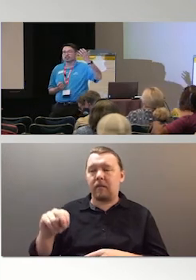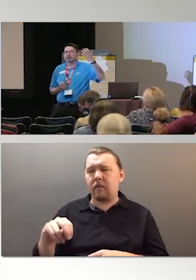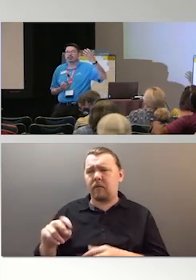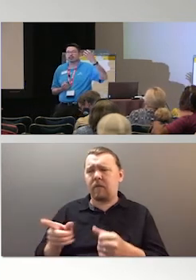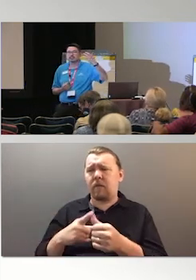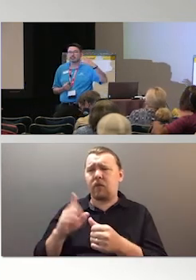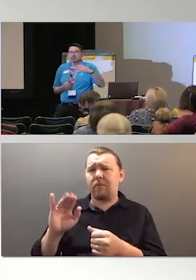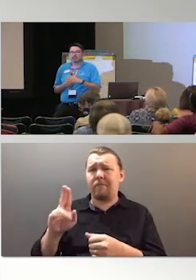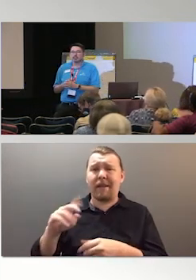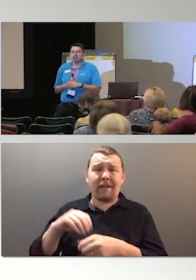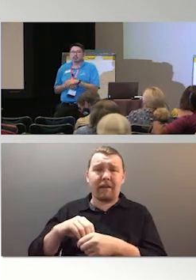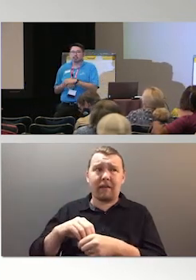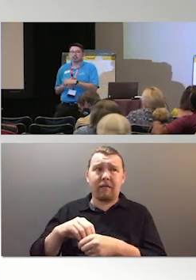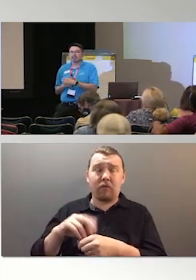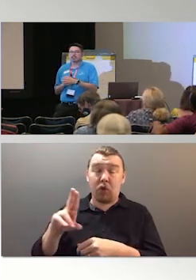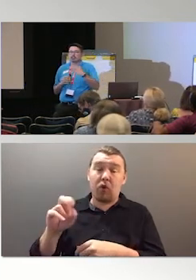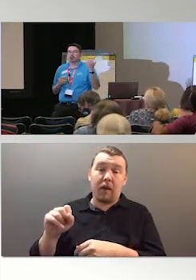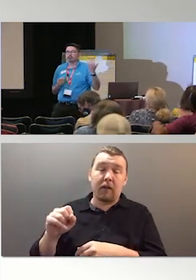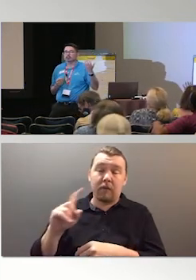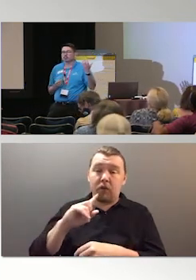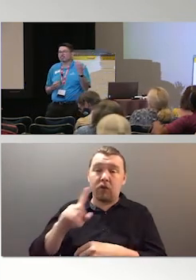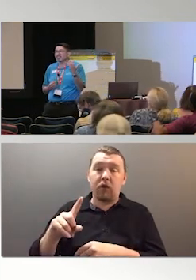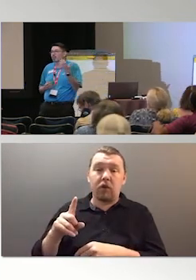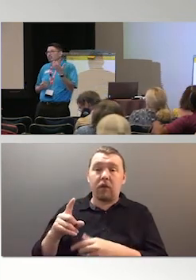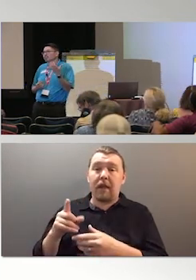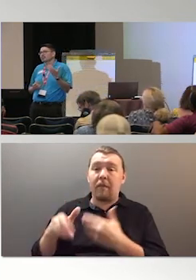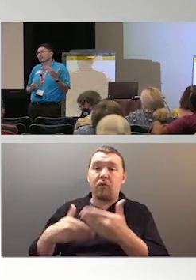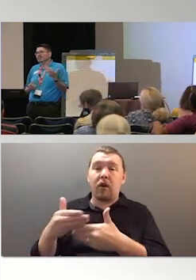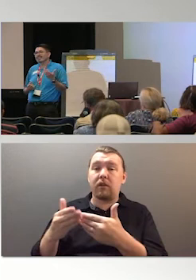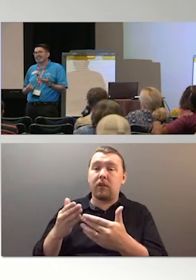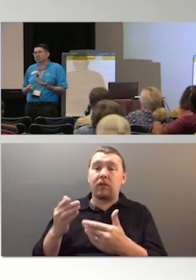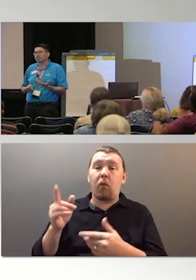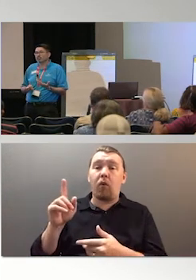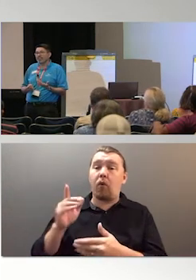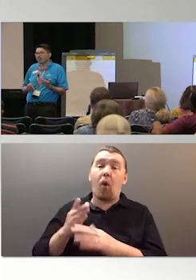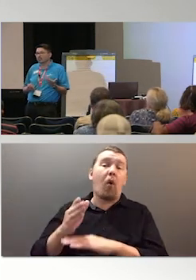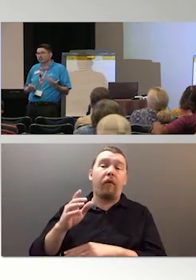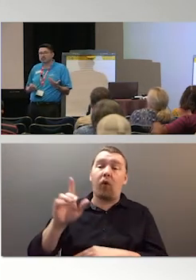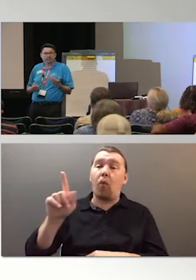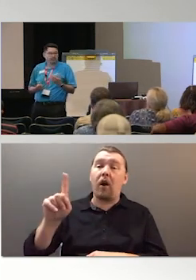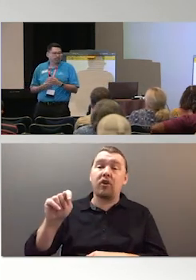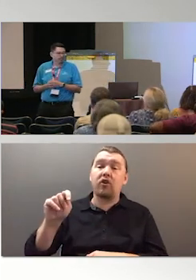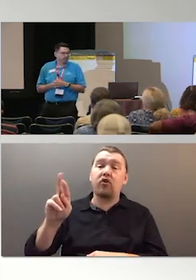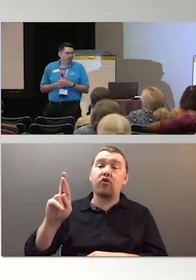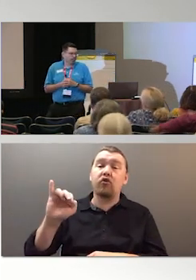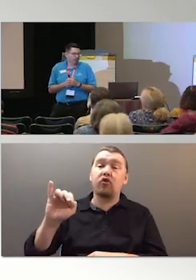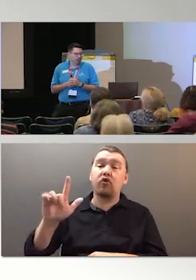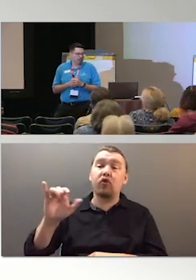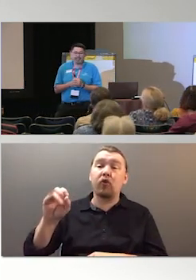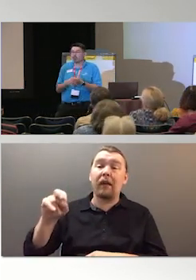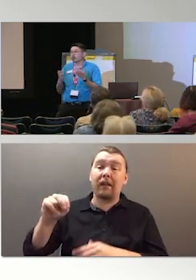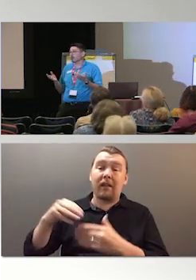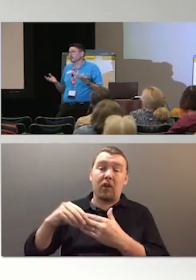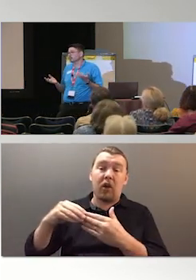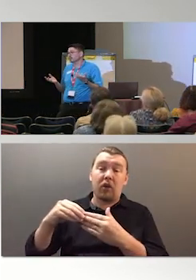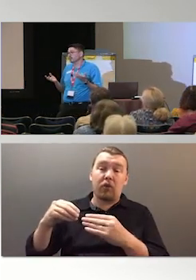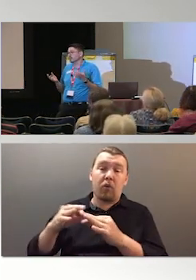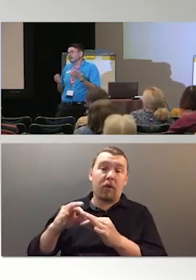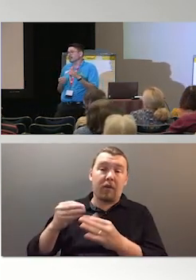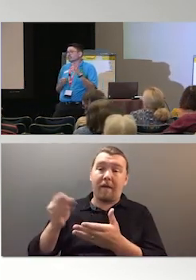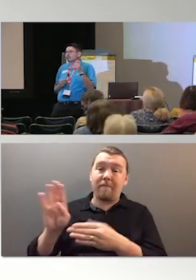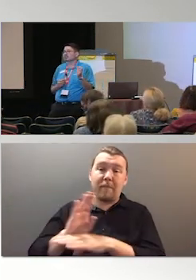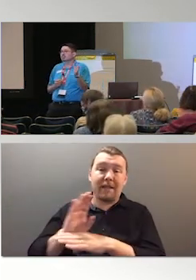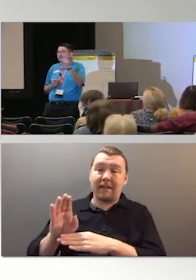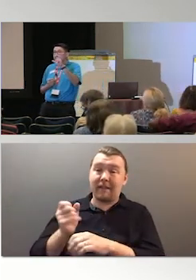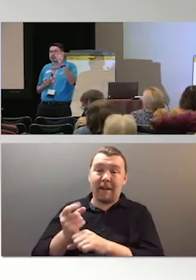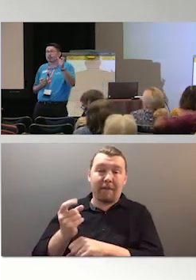least in the U.S., they process a little over $1 trillion in transactions annually. They are our records keeper. They